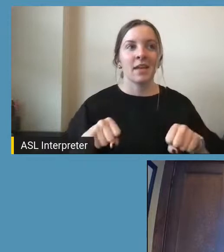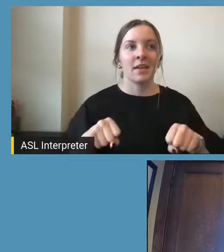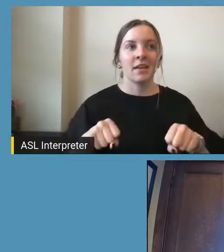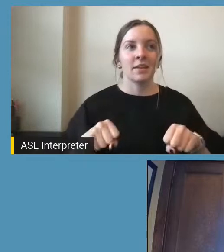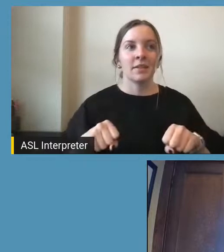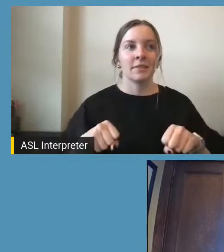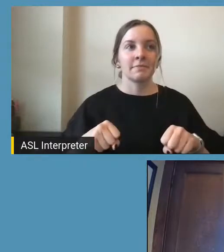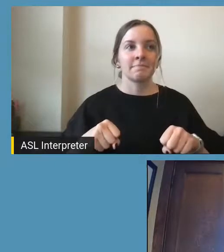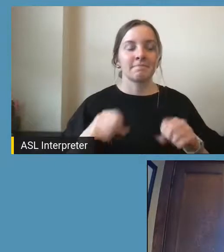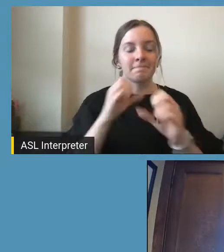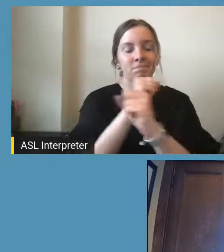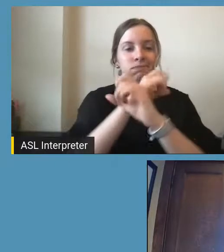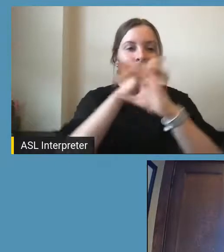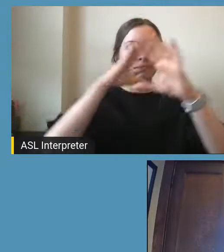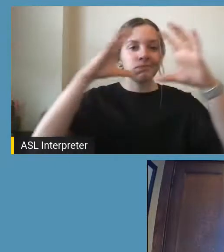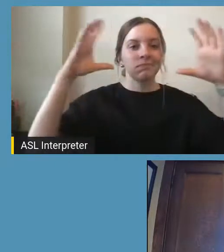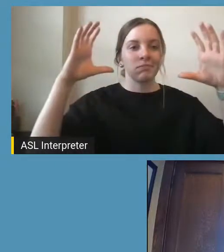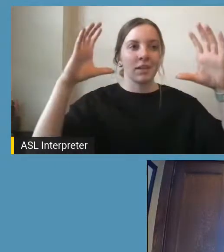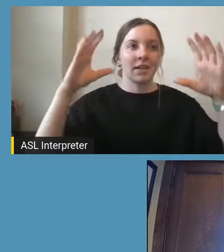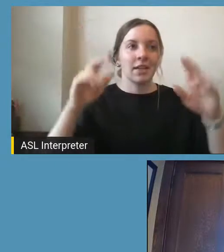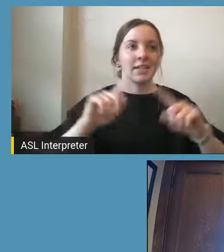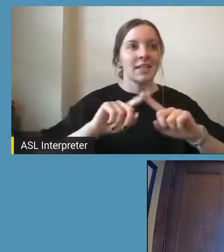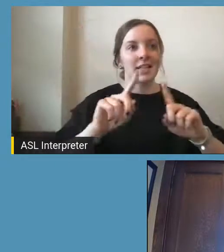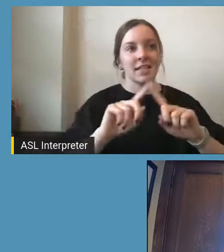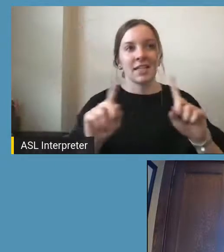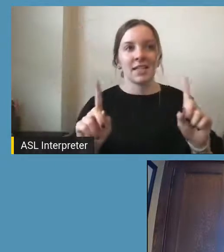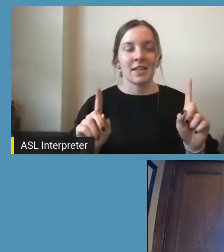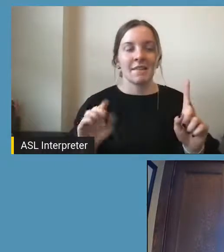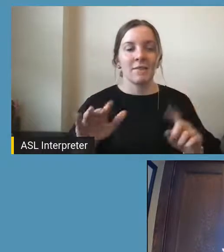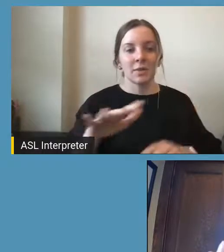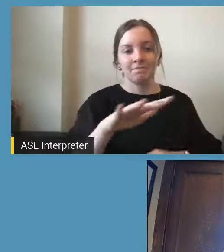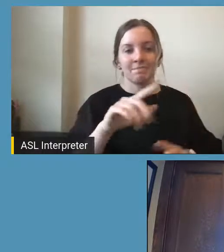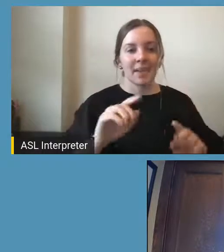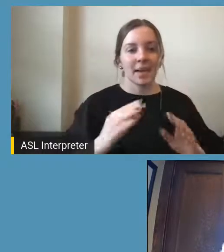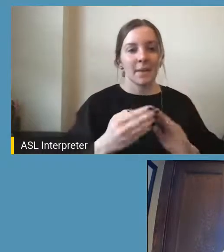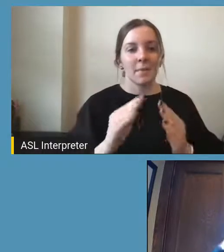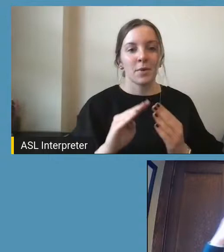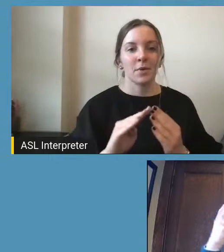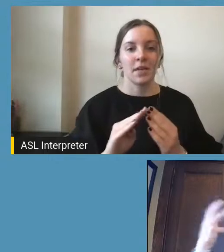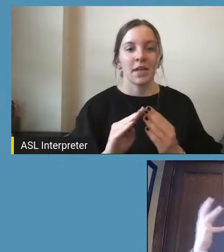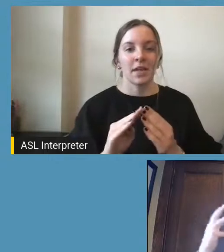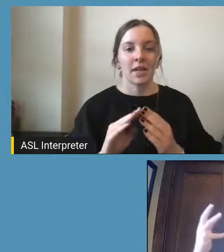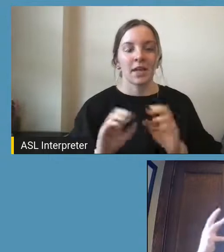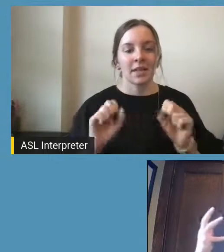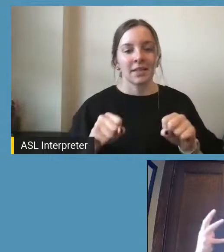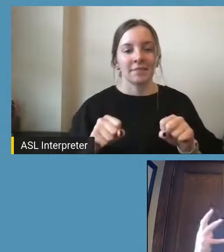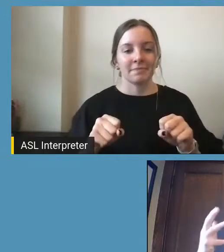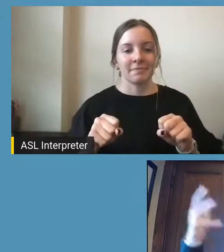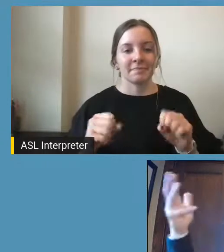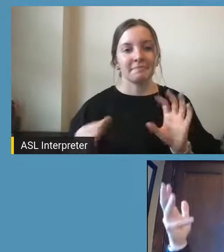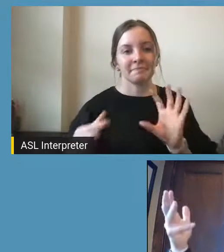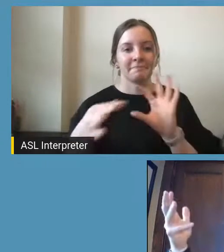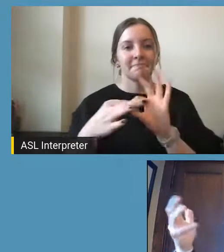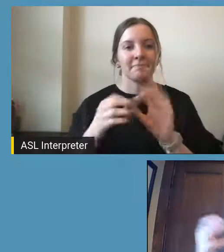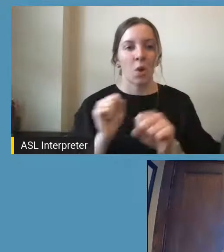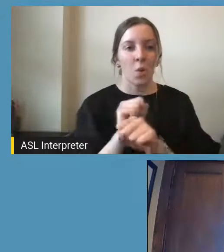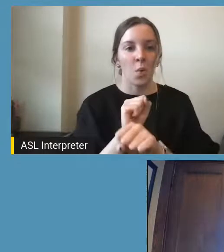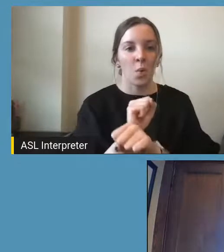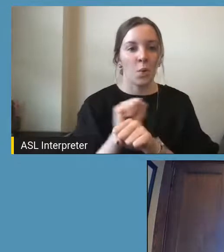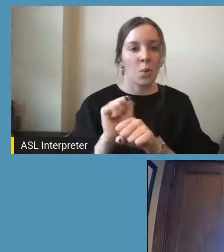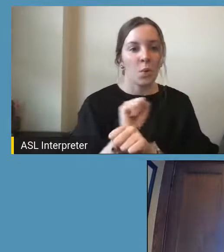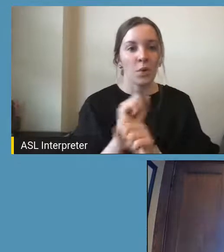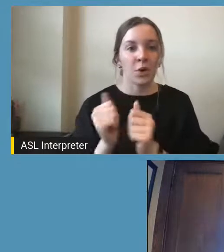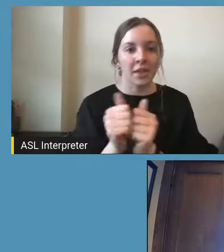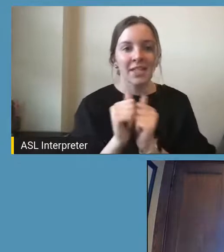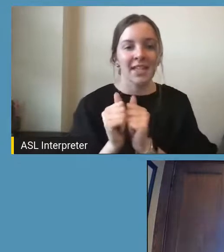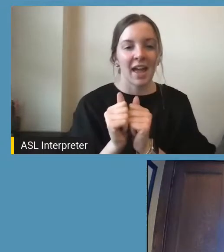and work collaboratively with fashion designers, with folks that we might not have even thought about. And certainly the